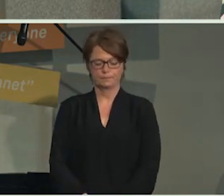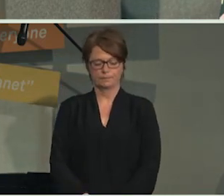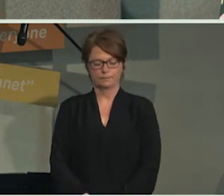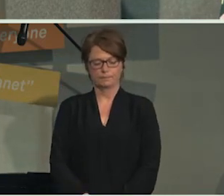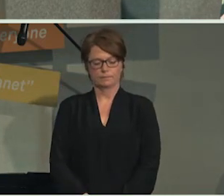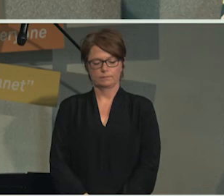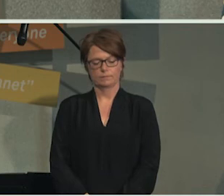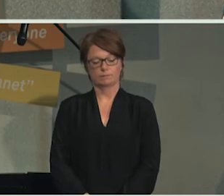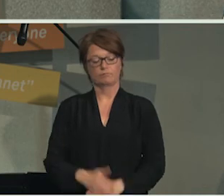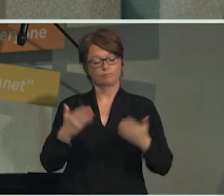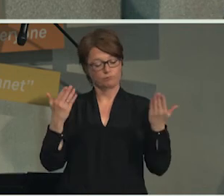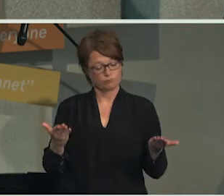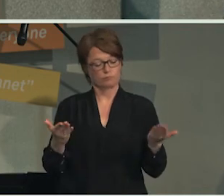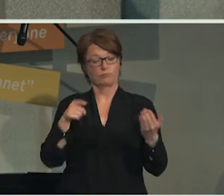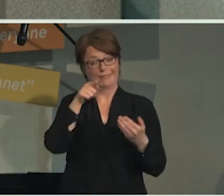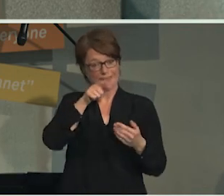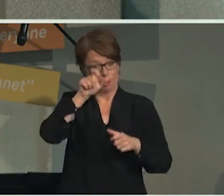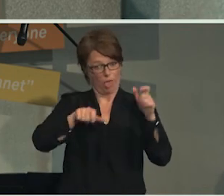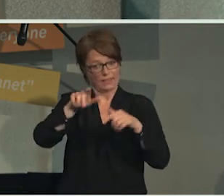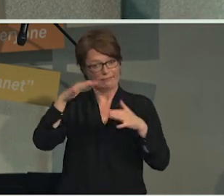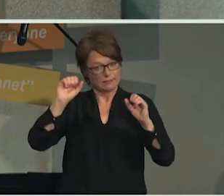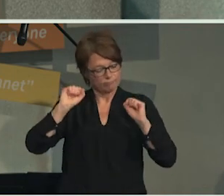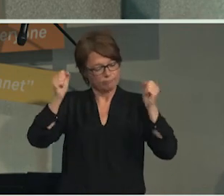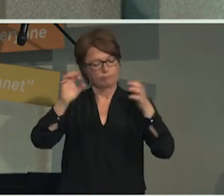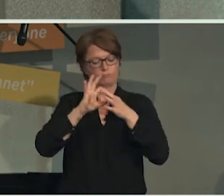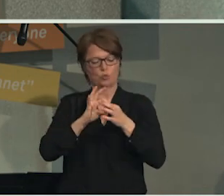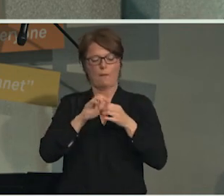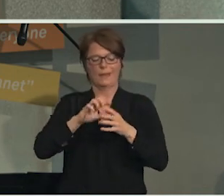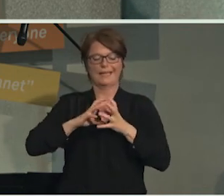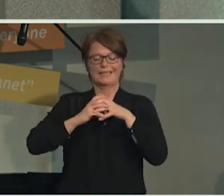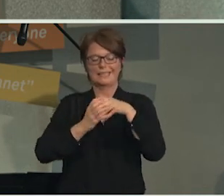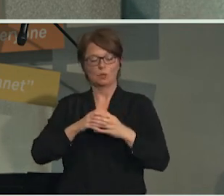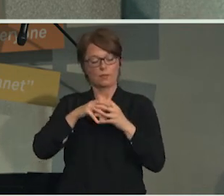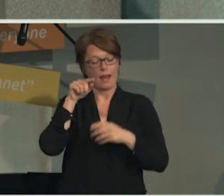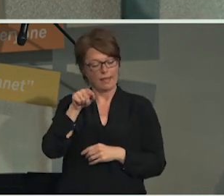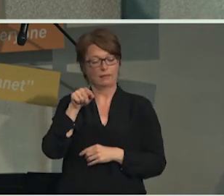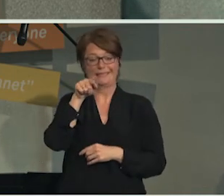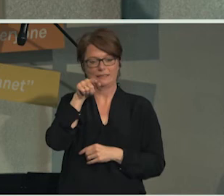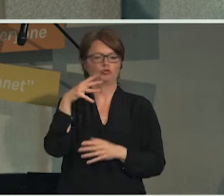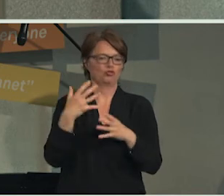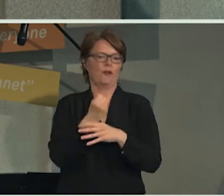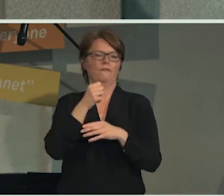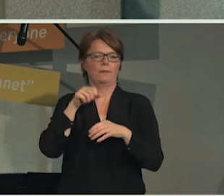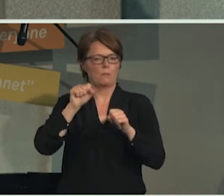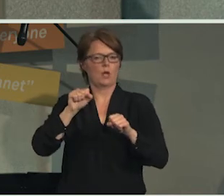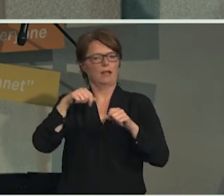so also with and for the resistance powers of these collectives.